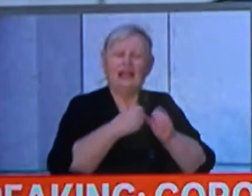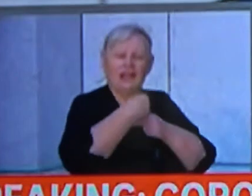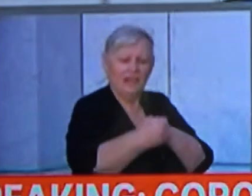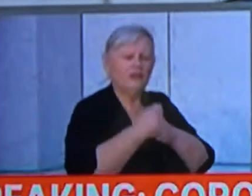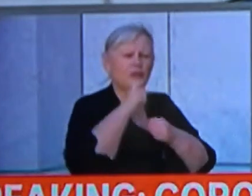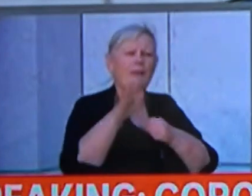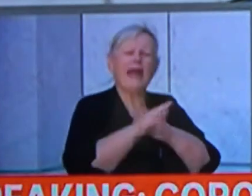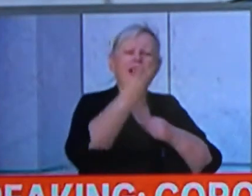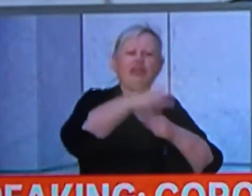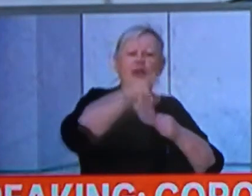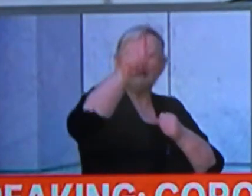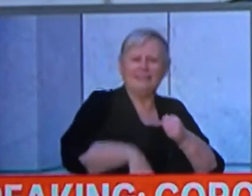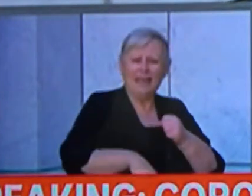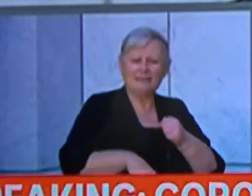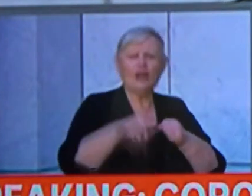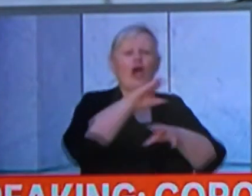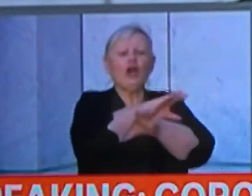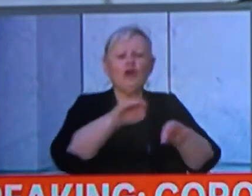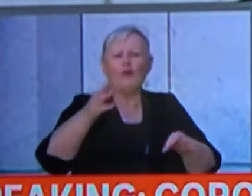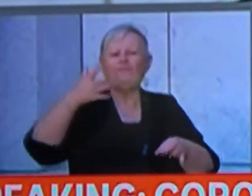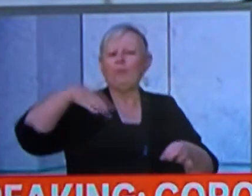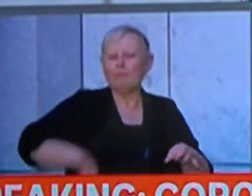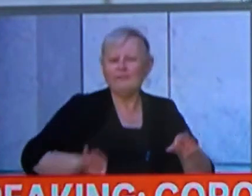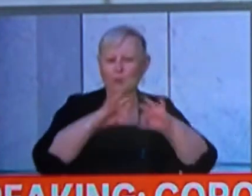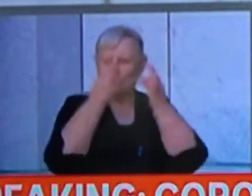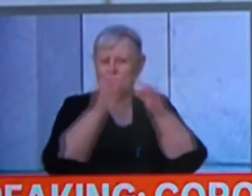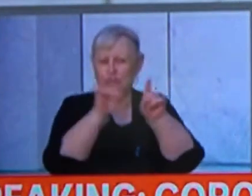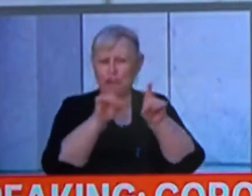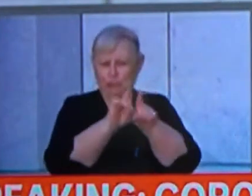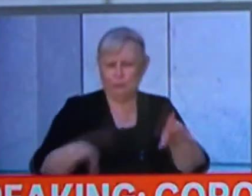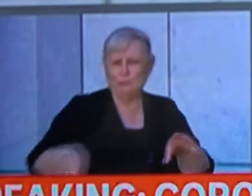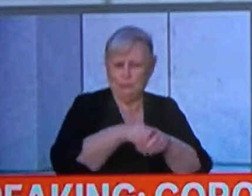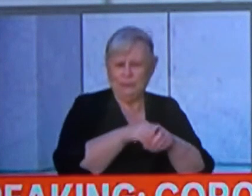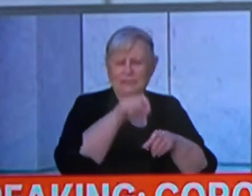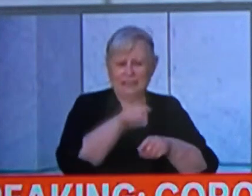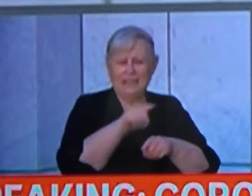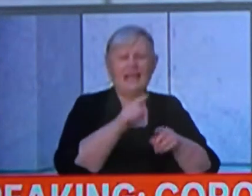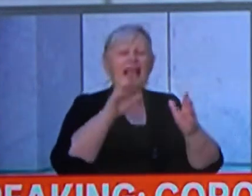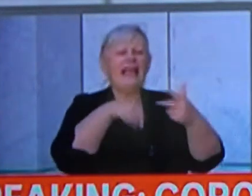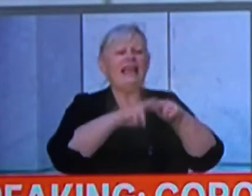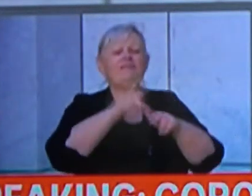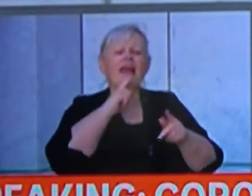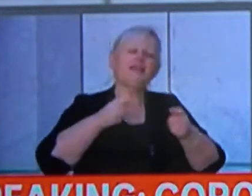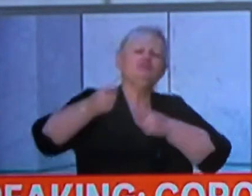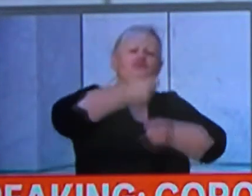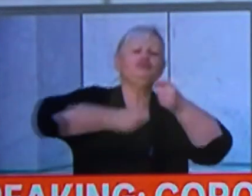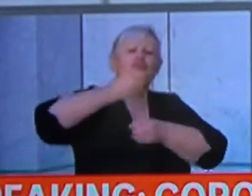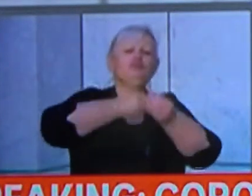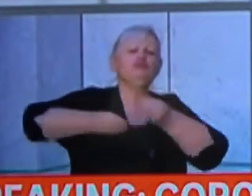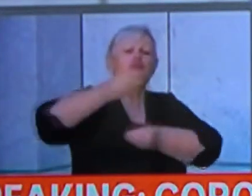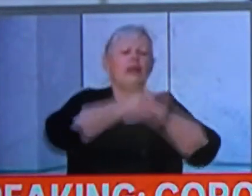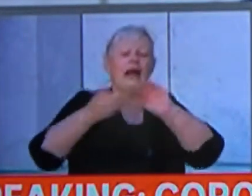around 30,000 not-for-profit organisations which have an annual turnover of less